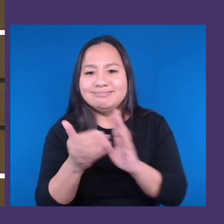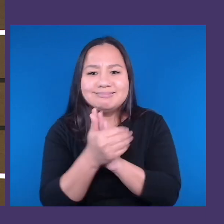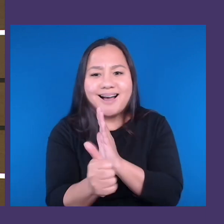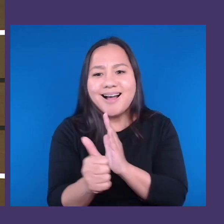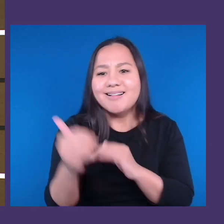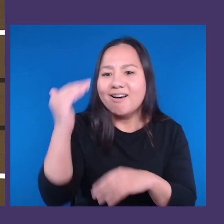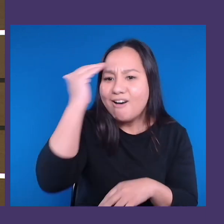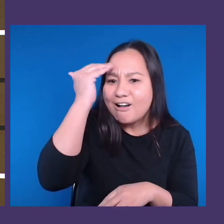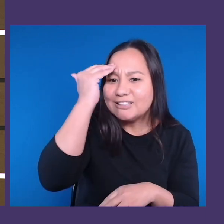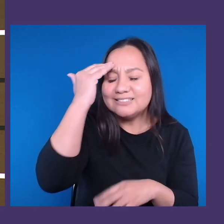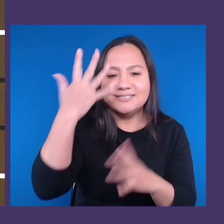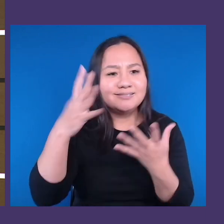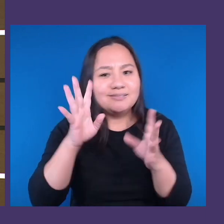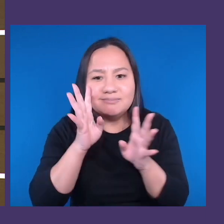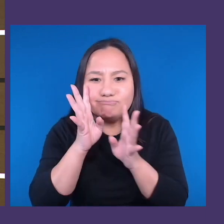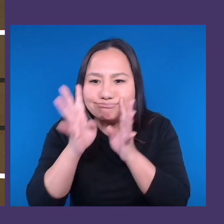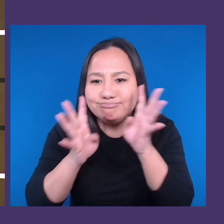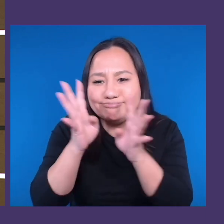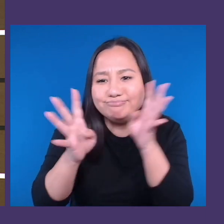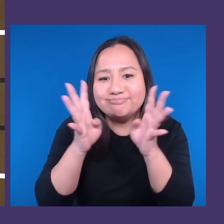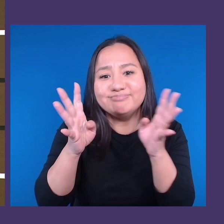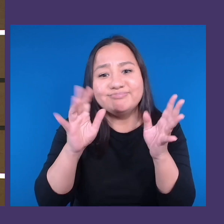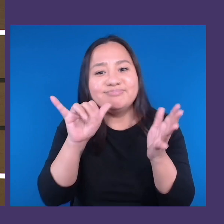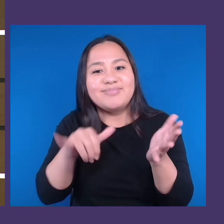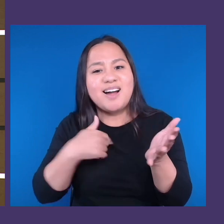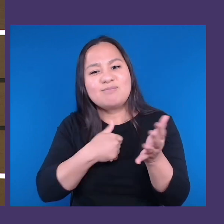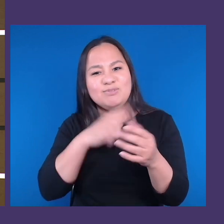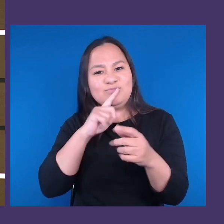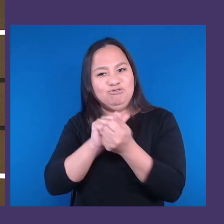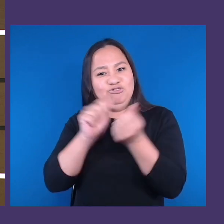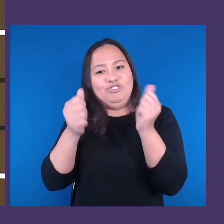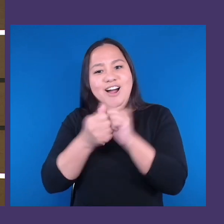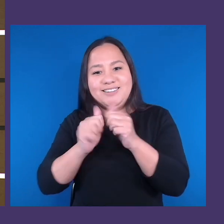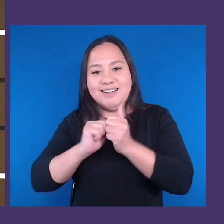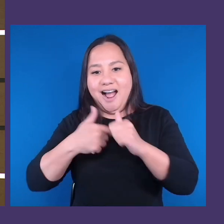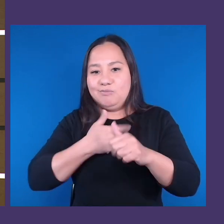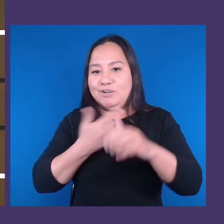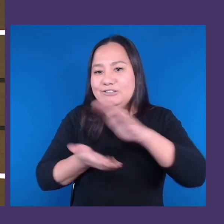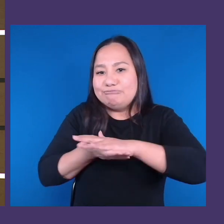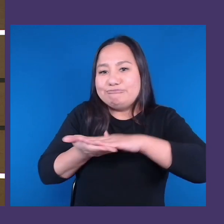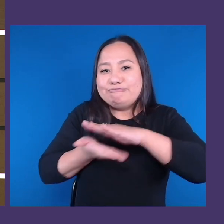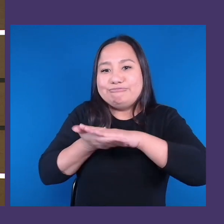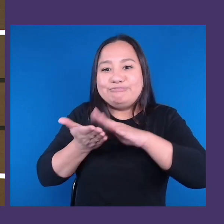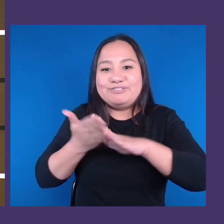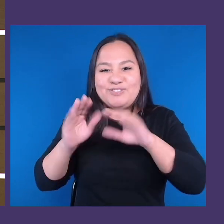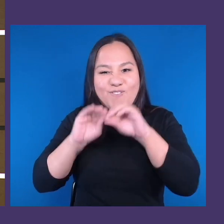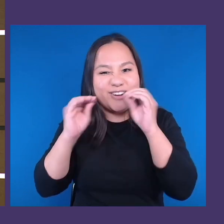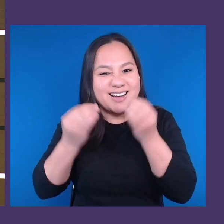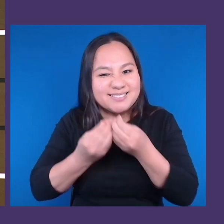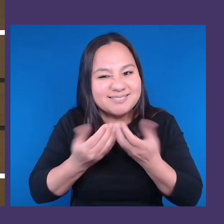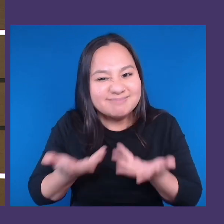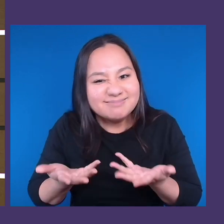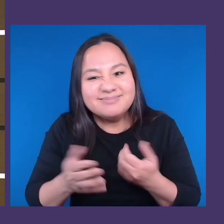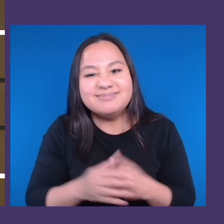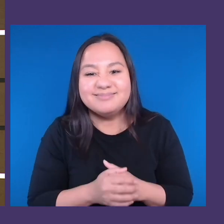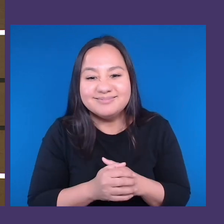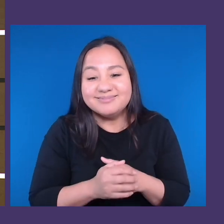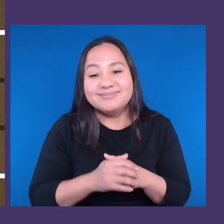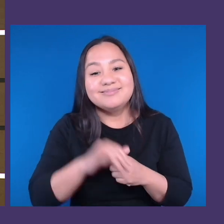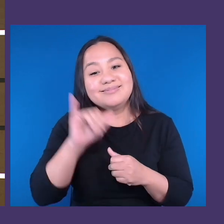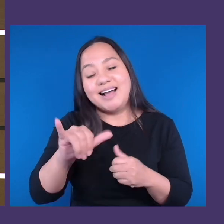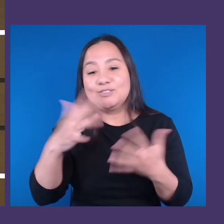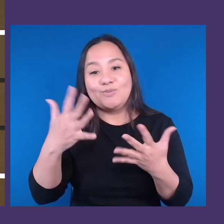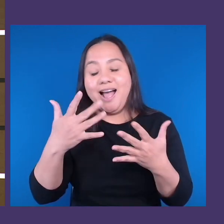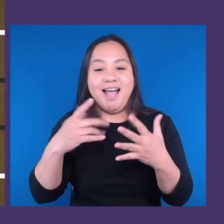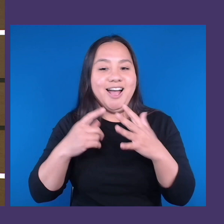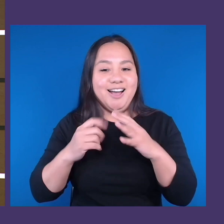that we then changed how we work organizationally. This is what gave birth in corporate external and legal affairs to a